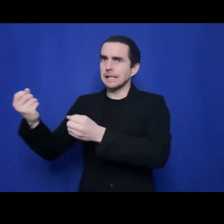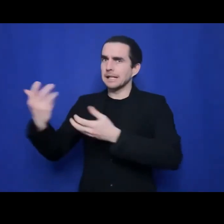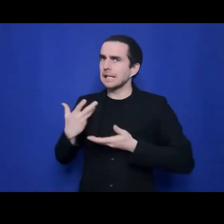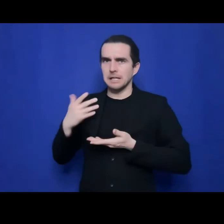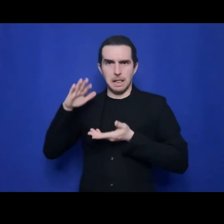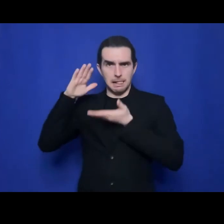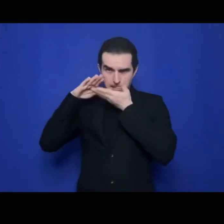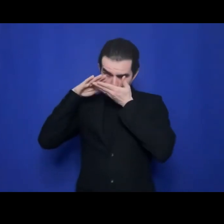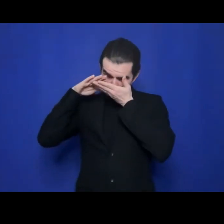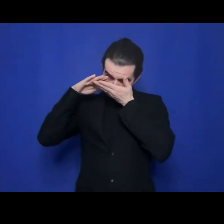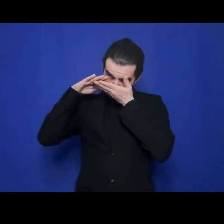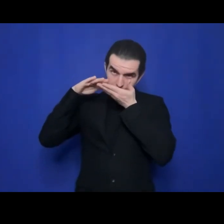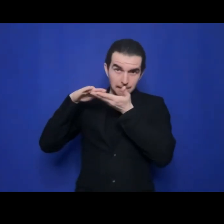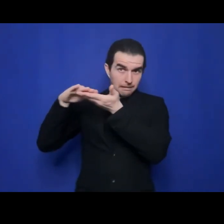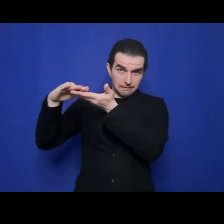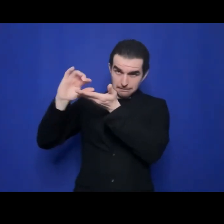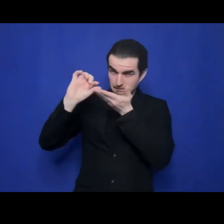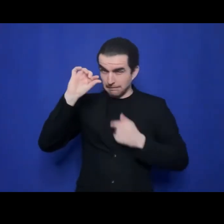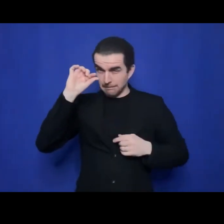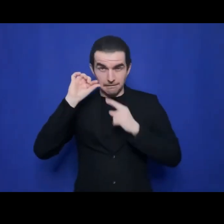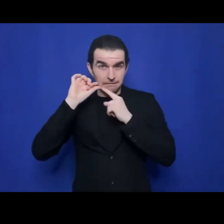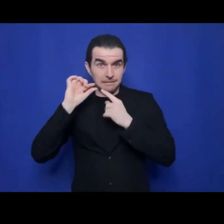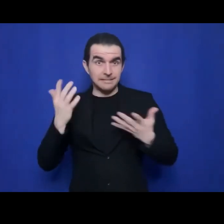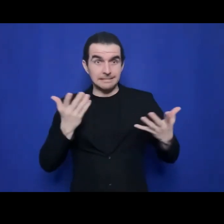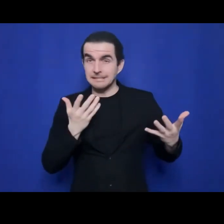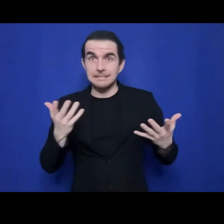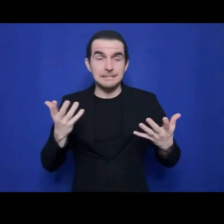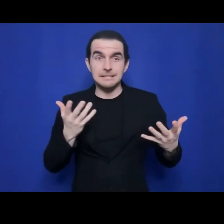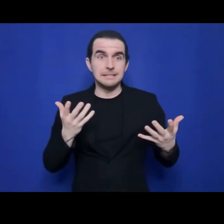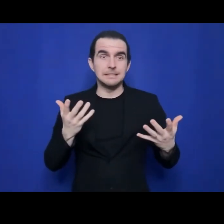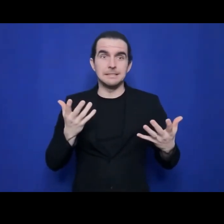and it is important to support the